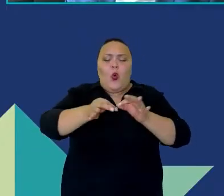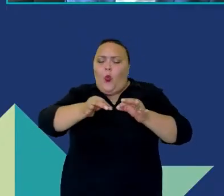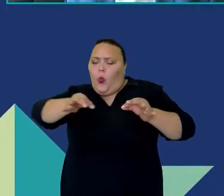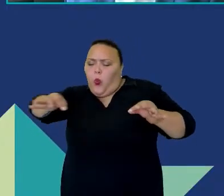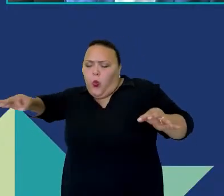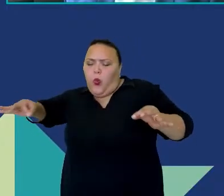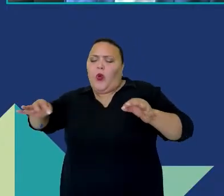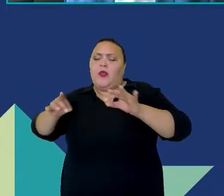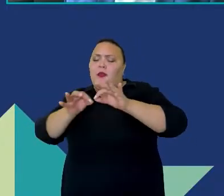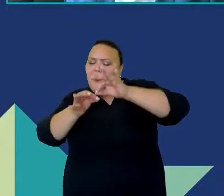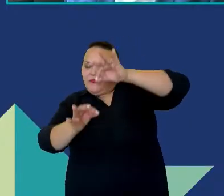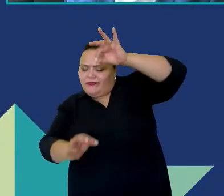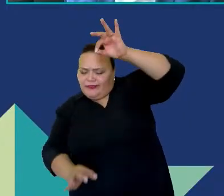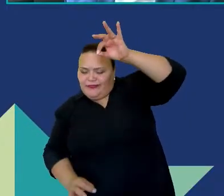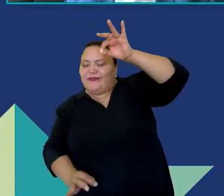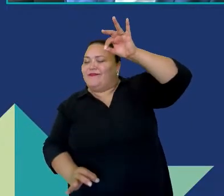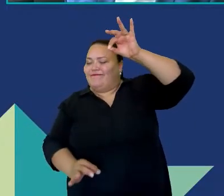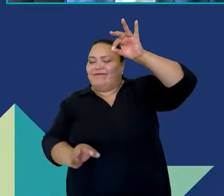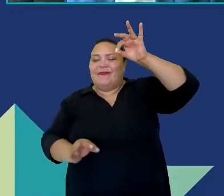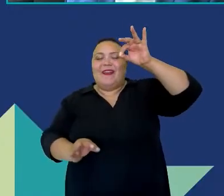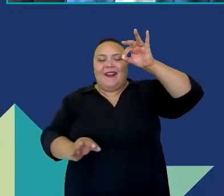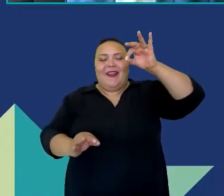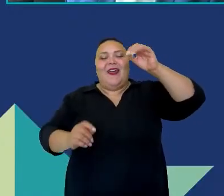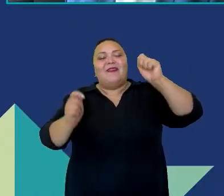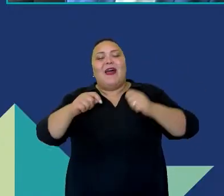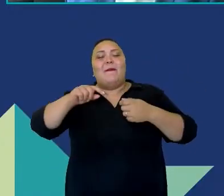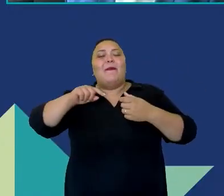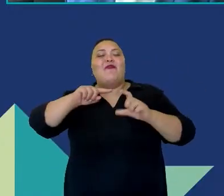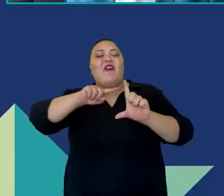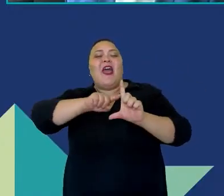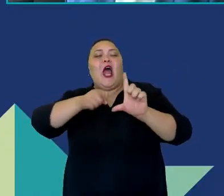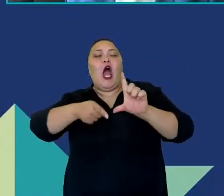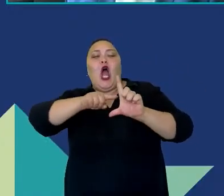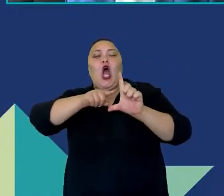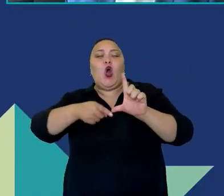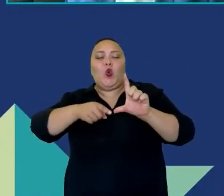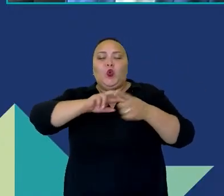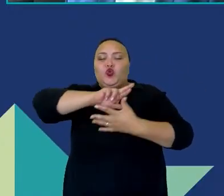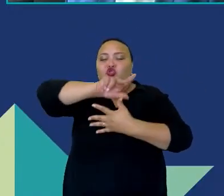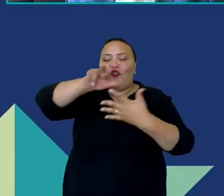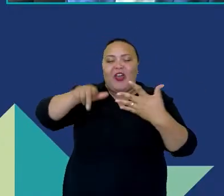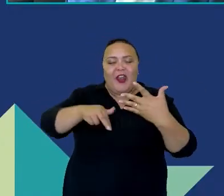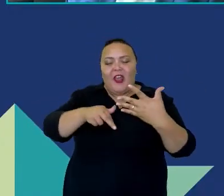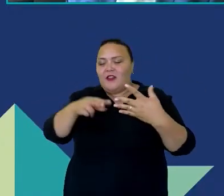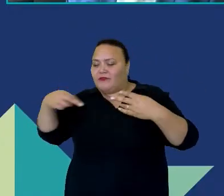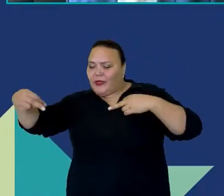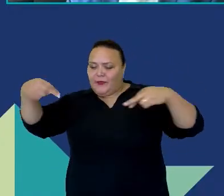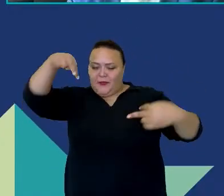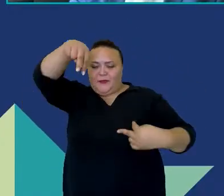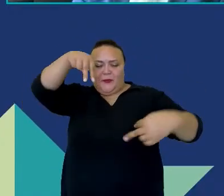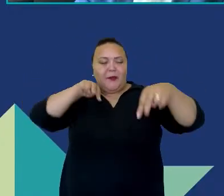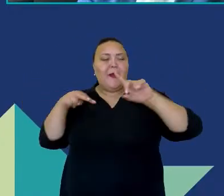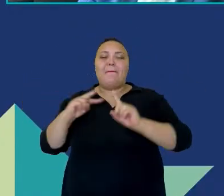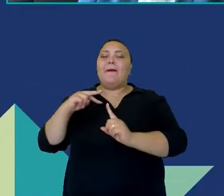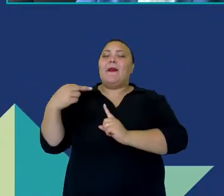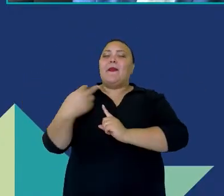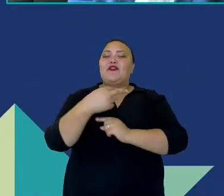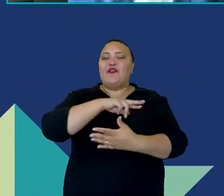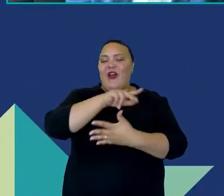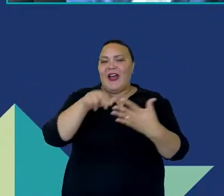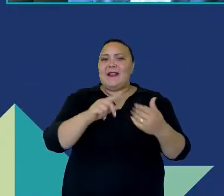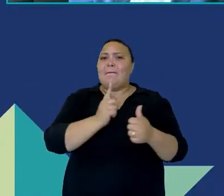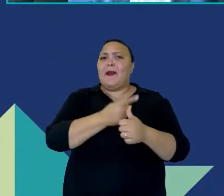years. So I think the first one started 89 and all the way to 2000.